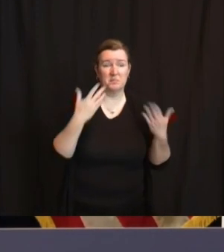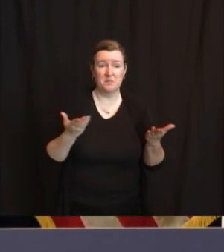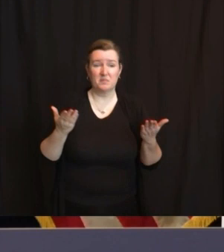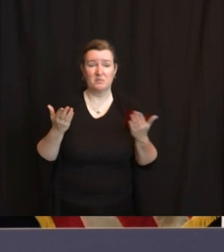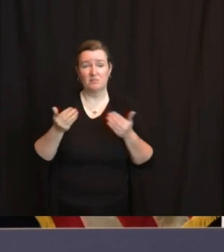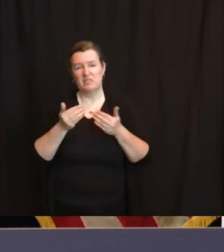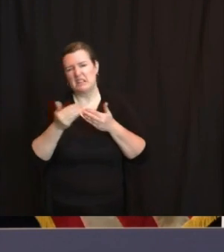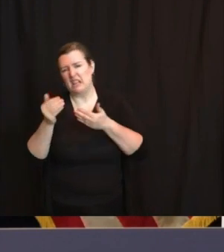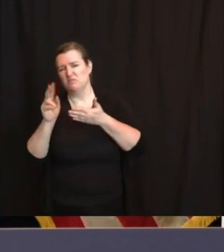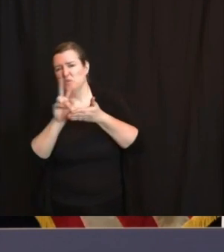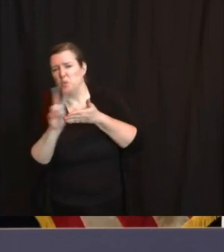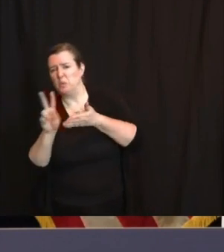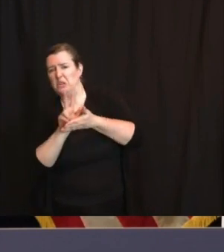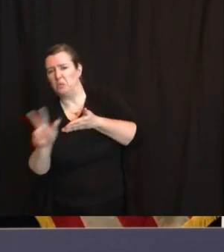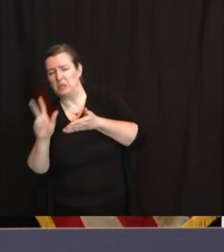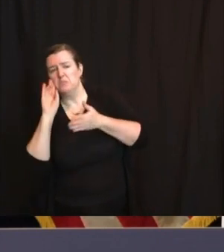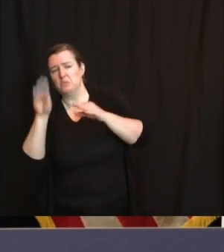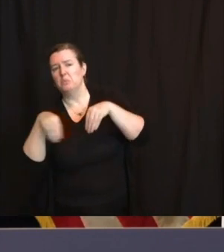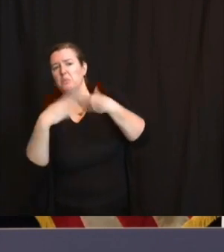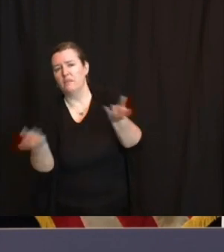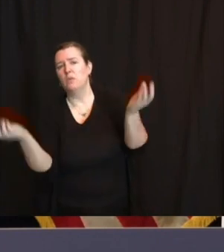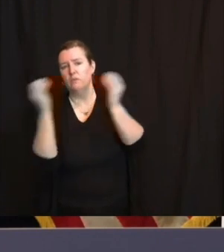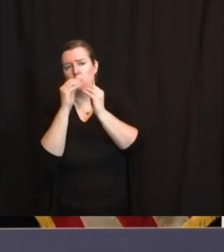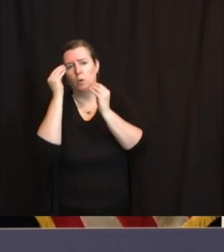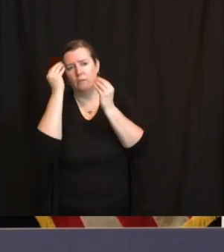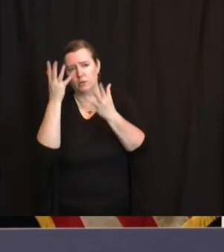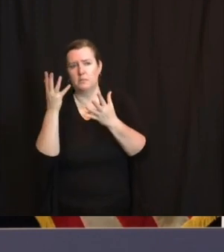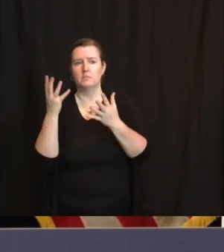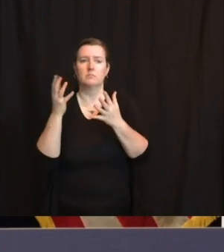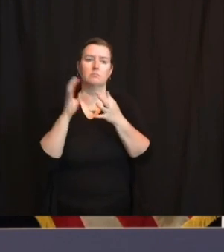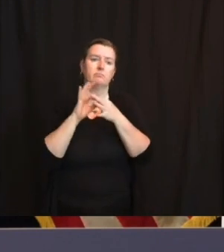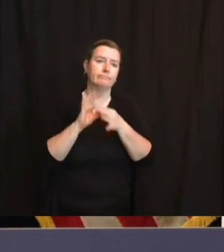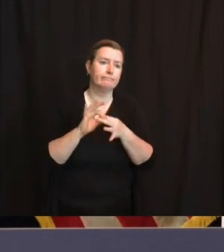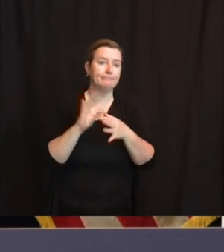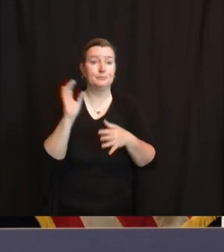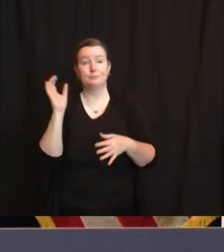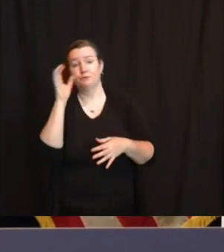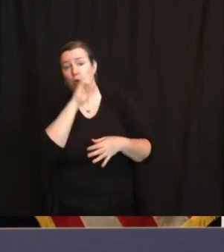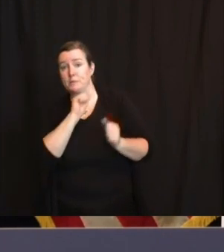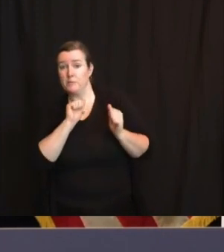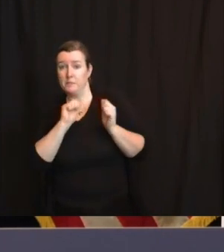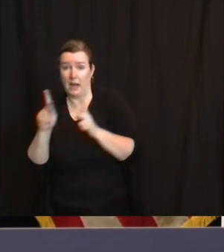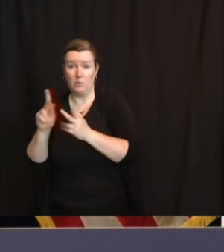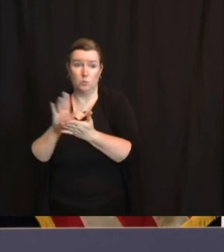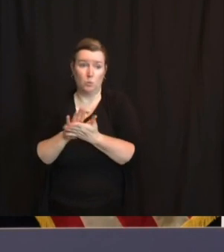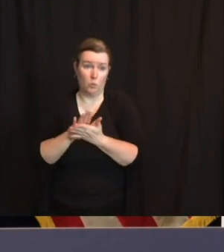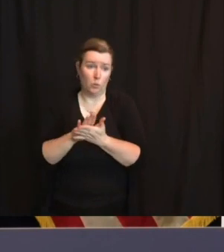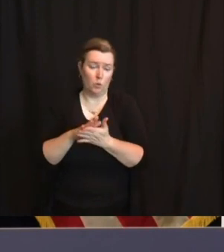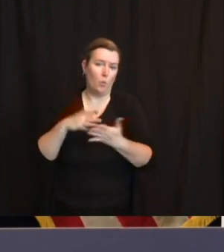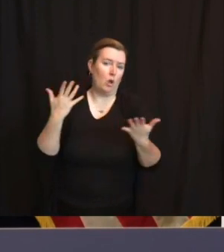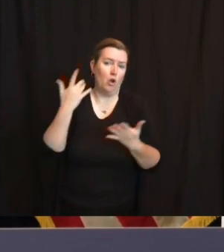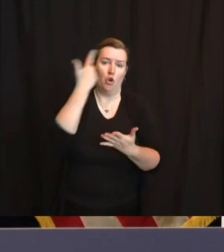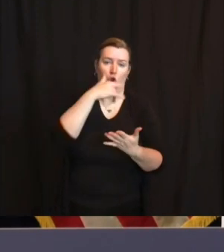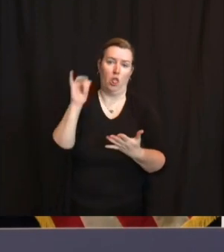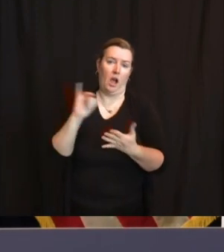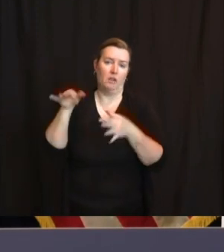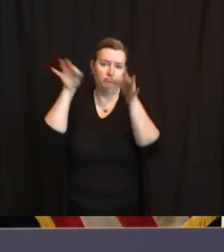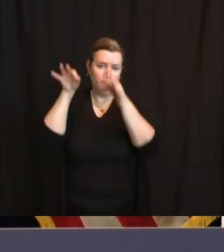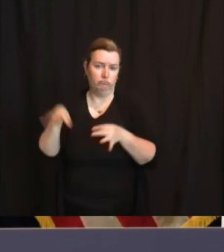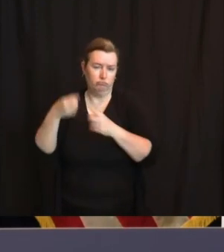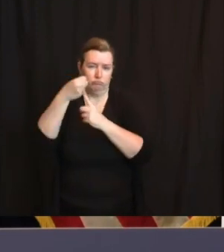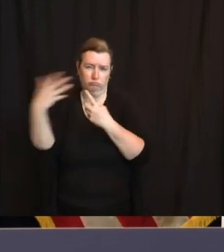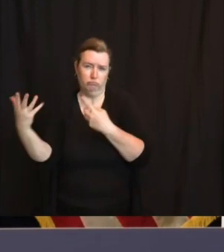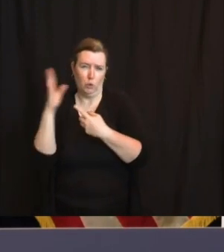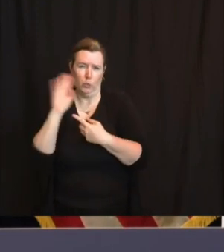we're going to have guidance. Assuming we go back, this is what it's going to look like. And again, I hope sooner than that, Dave, to your question